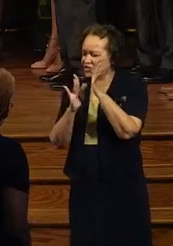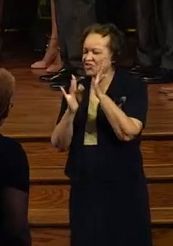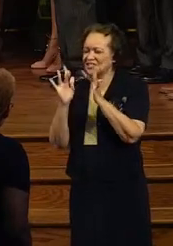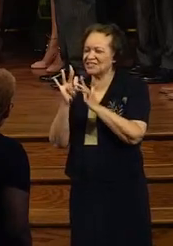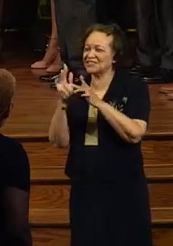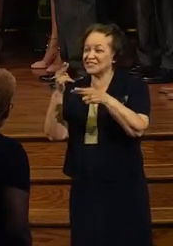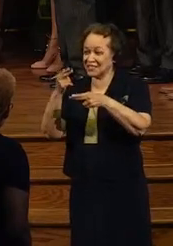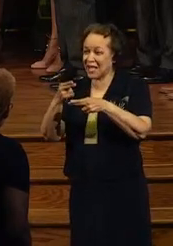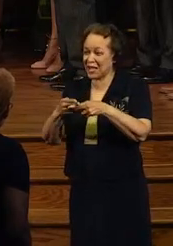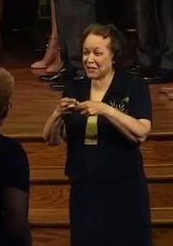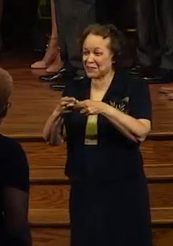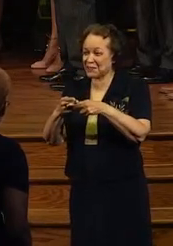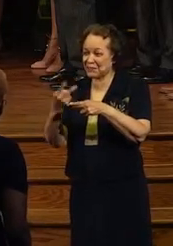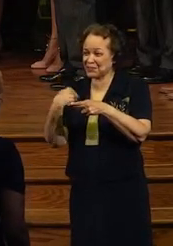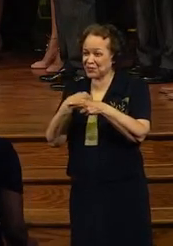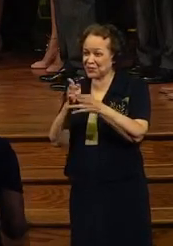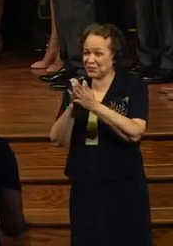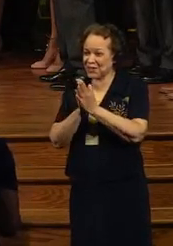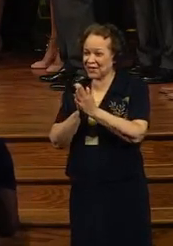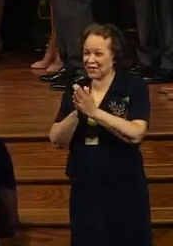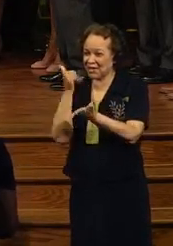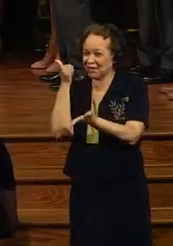pray. Amen.